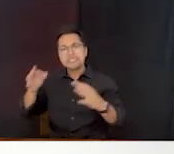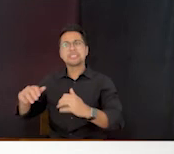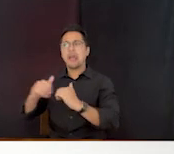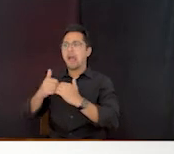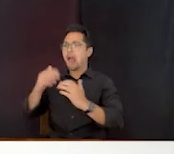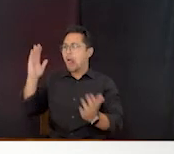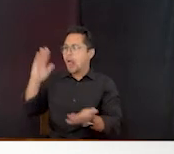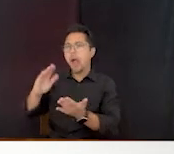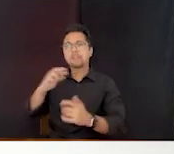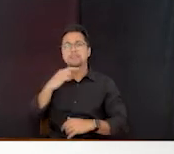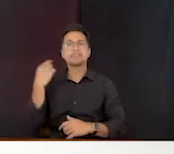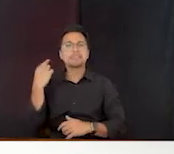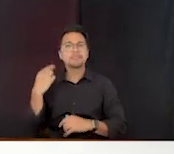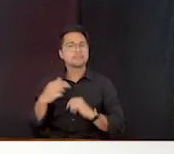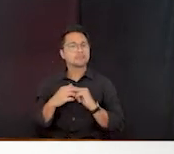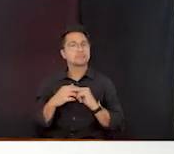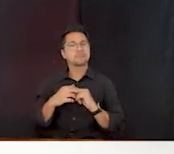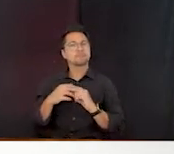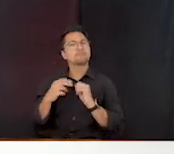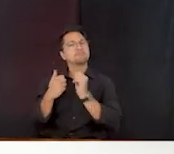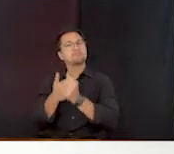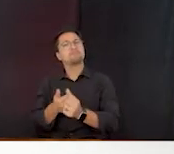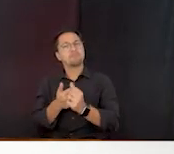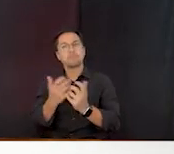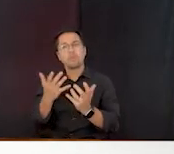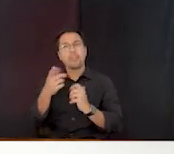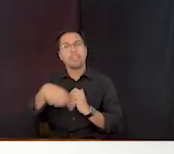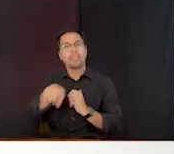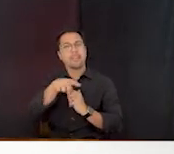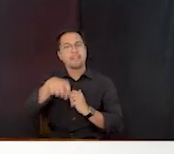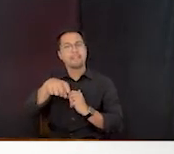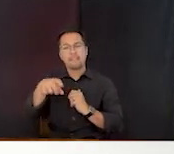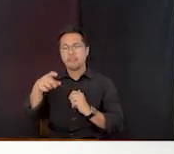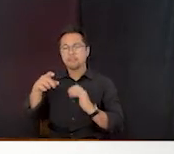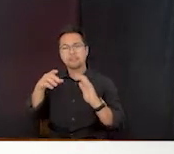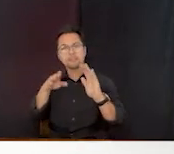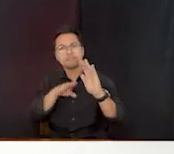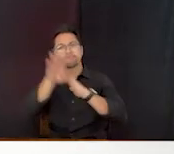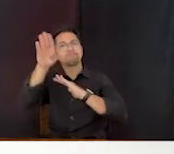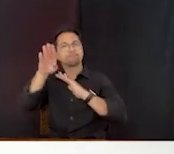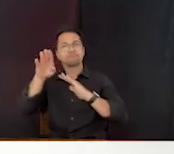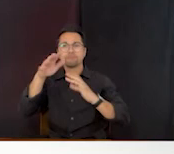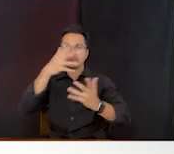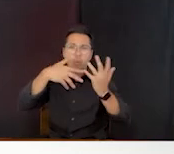risk based on what they need to do to succeed socially and academically.